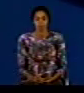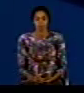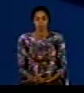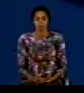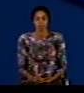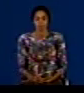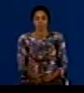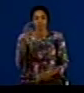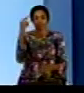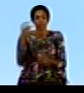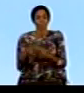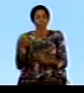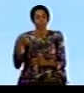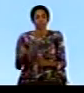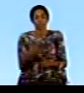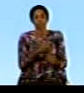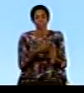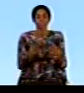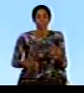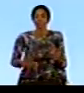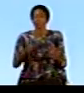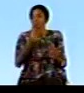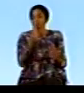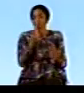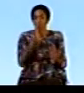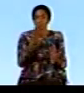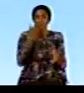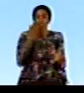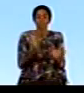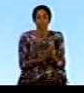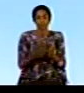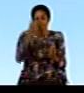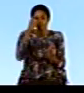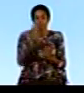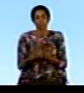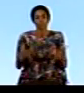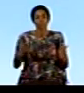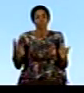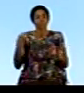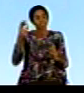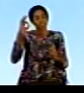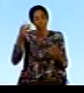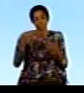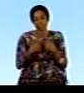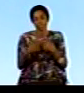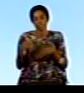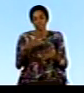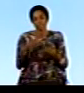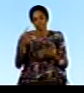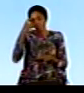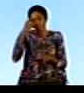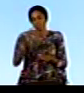The name of the Lord be praised for great things he has done, for